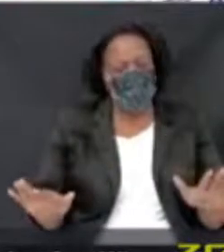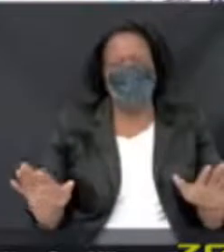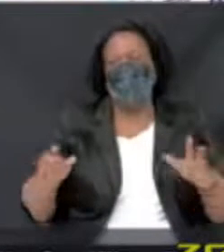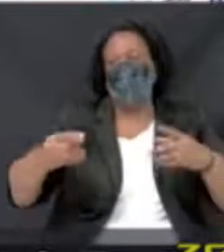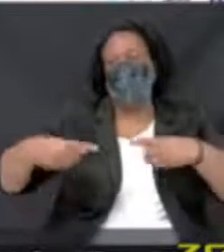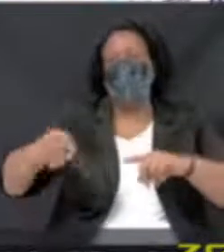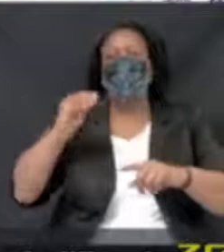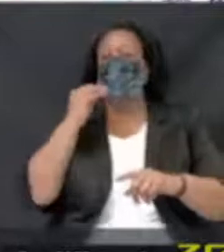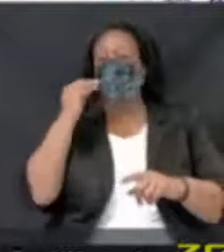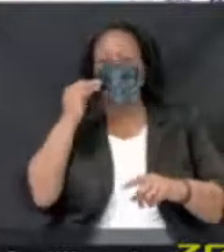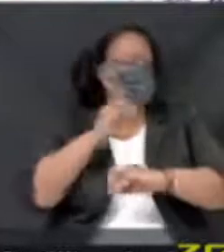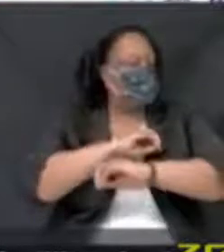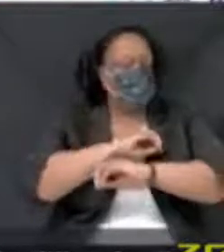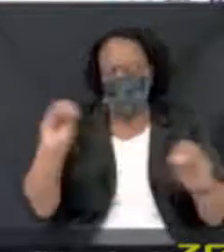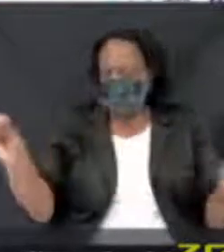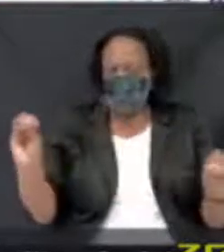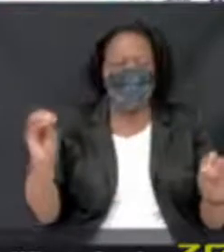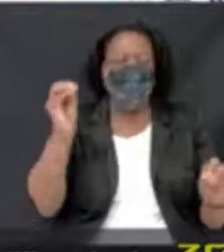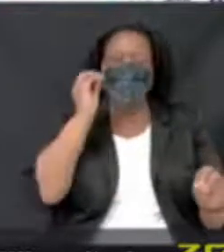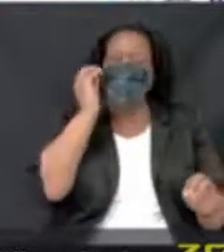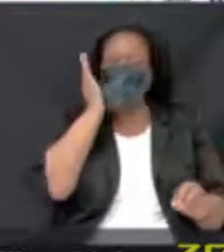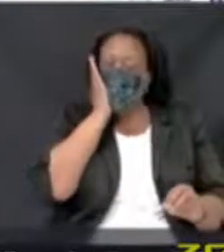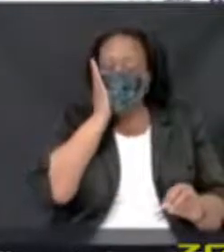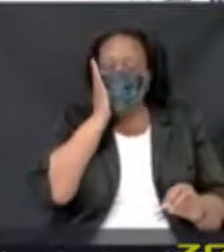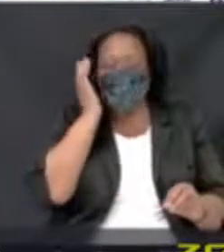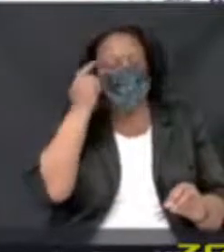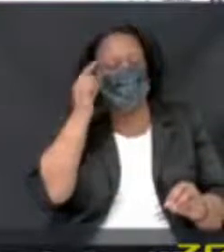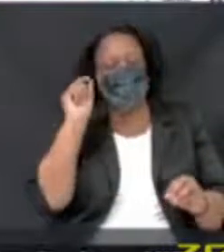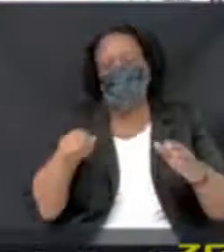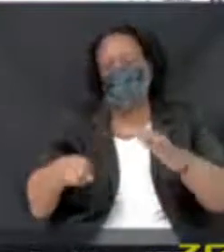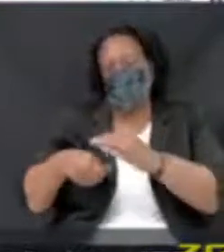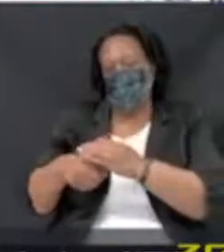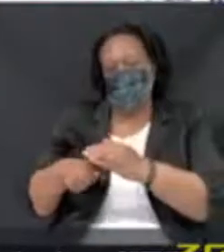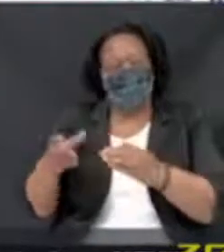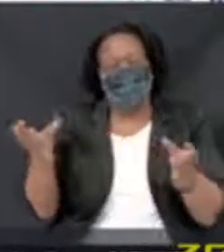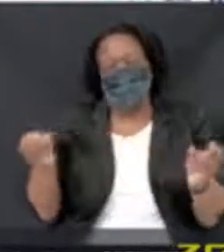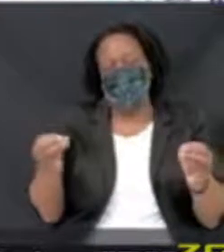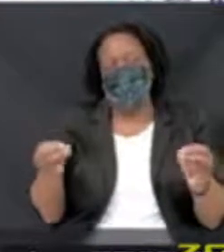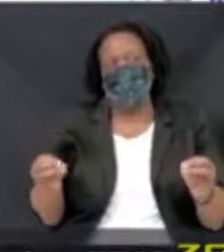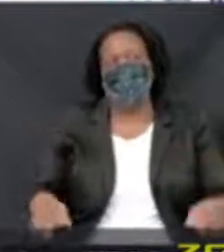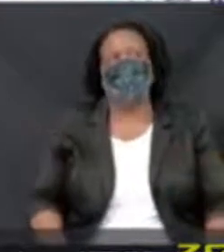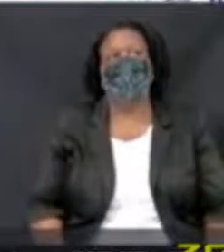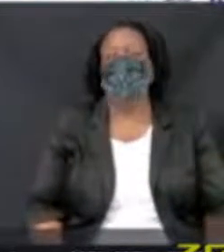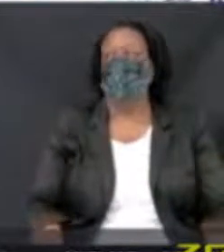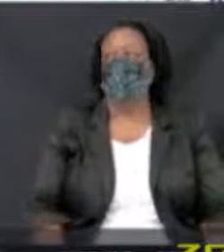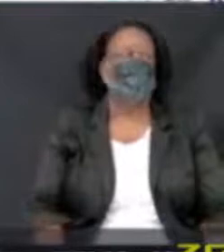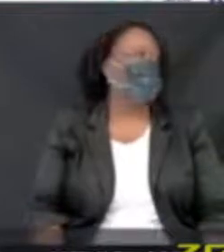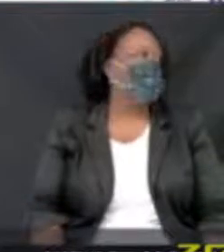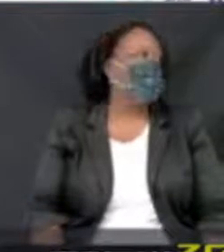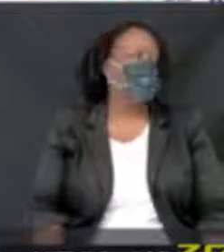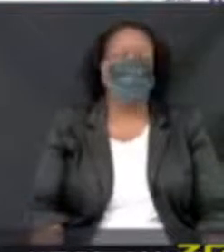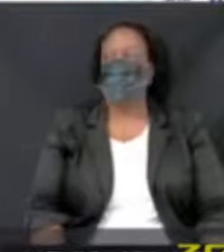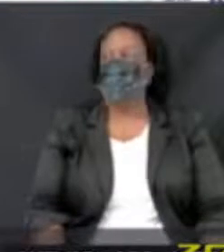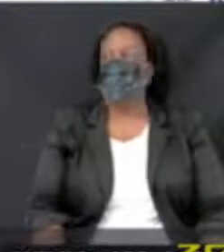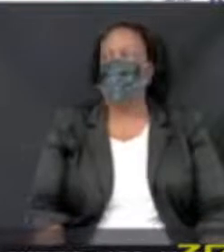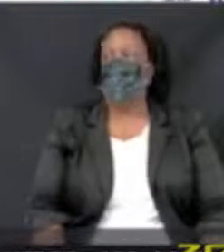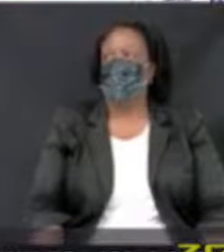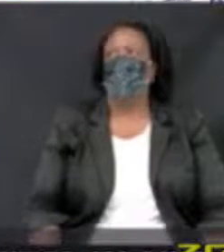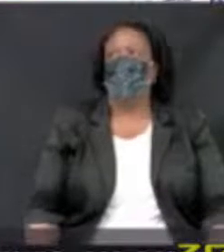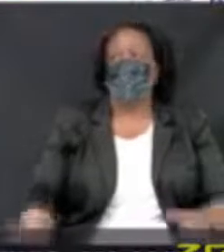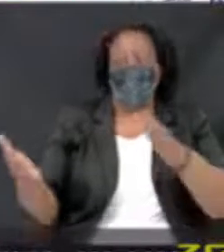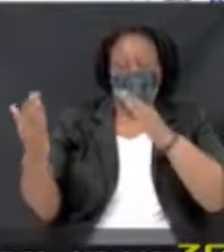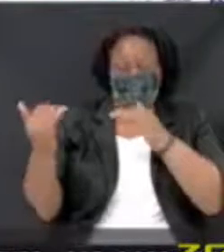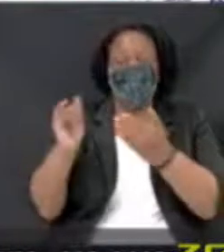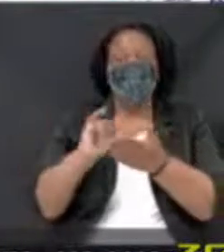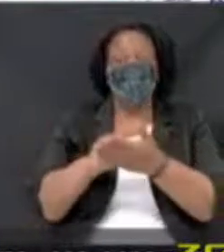be implemented and updated in our health and entry protocols into St. Kitts and Nevis. We are hopeful that